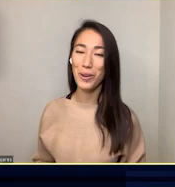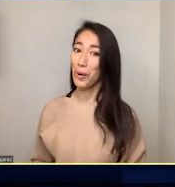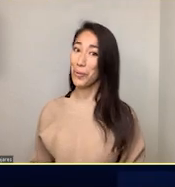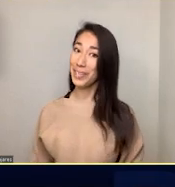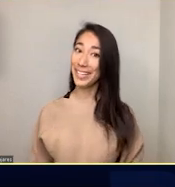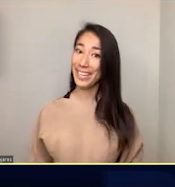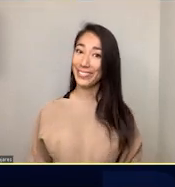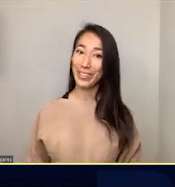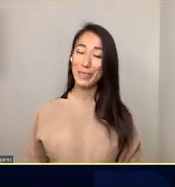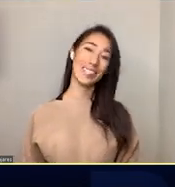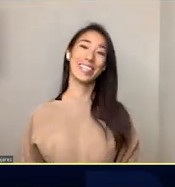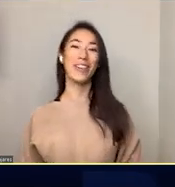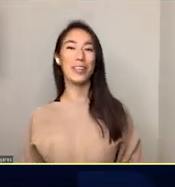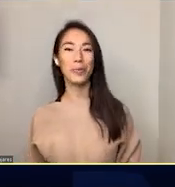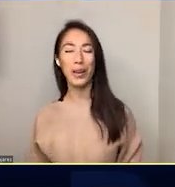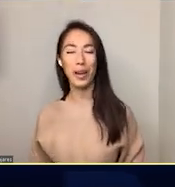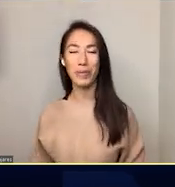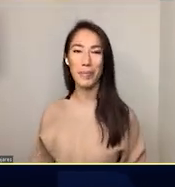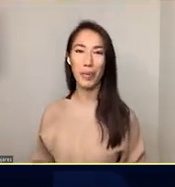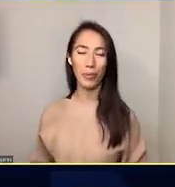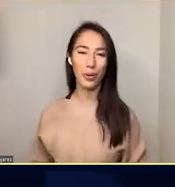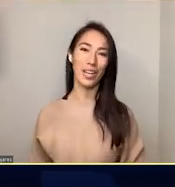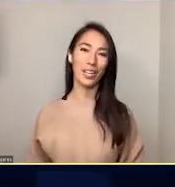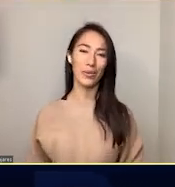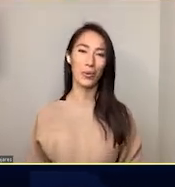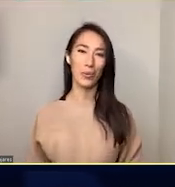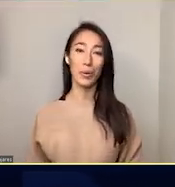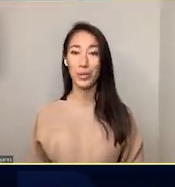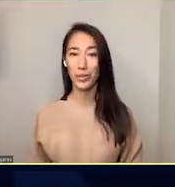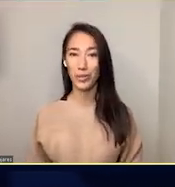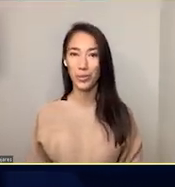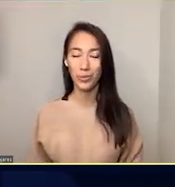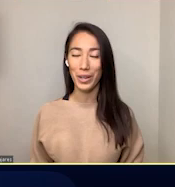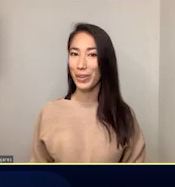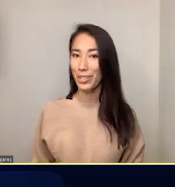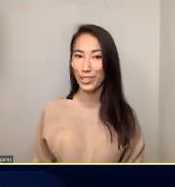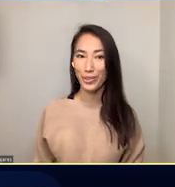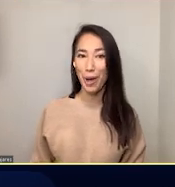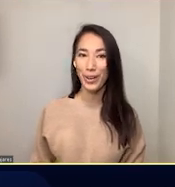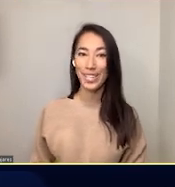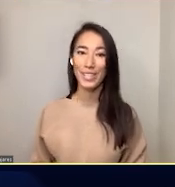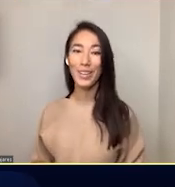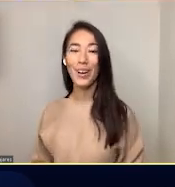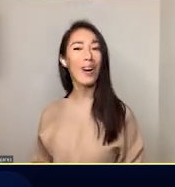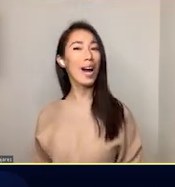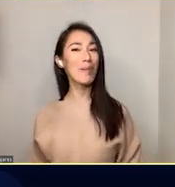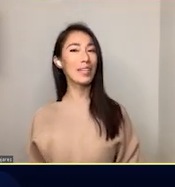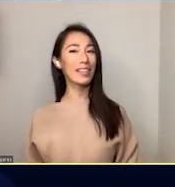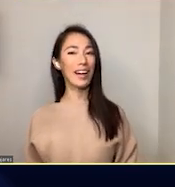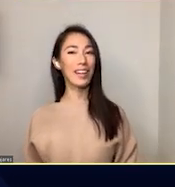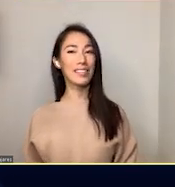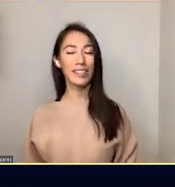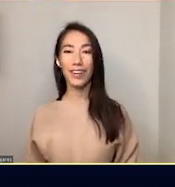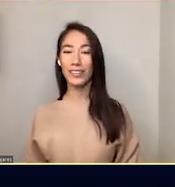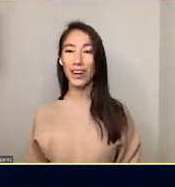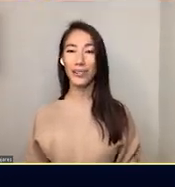to what's next for Long Beach City College. What upcoming projects or building structures or renovations or upgrades are happening